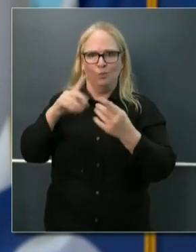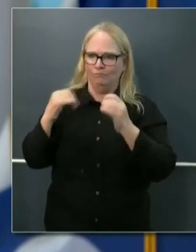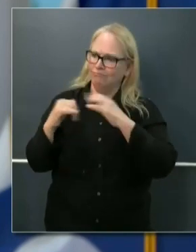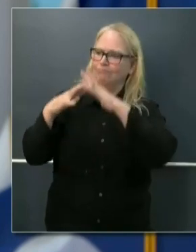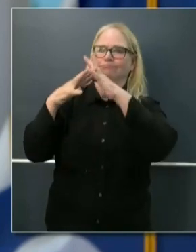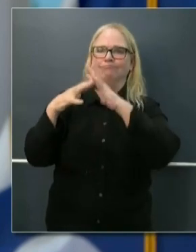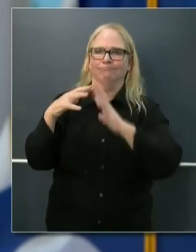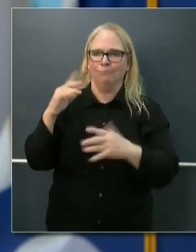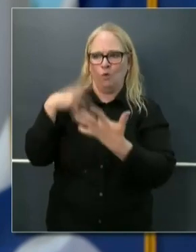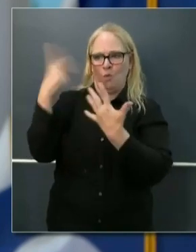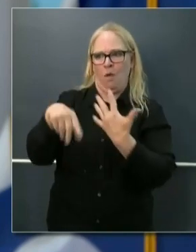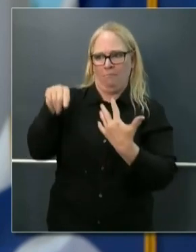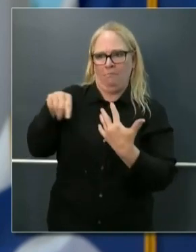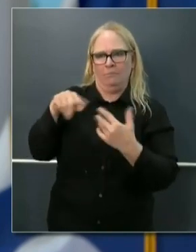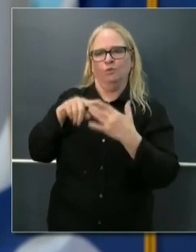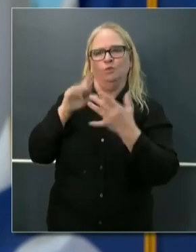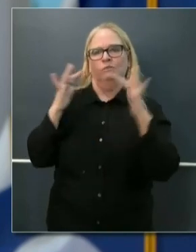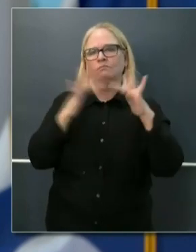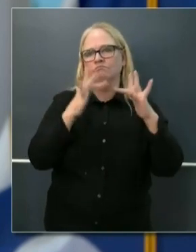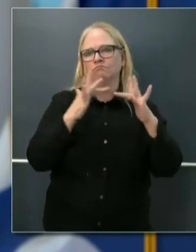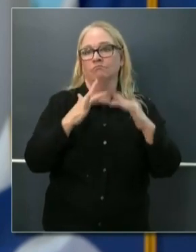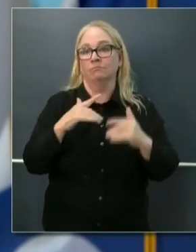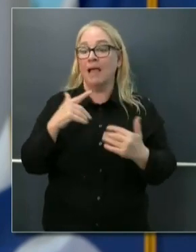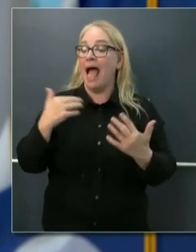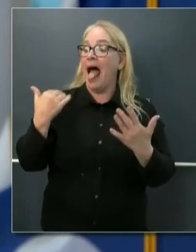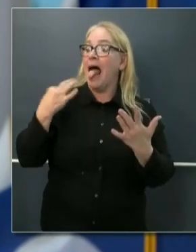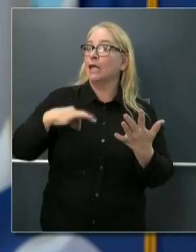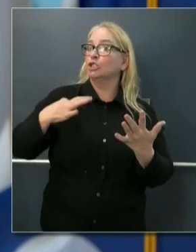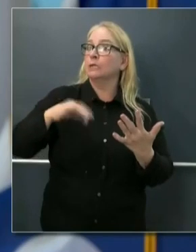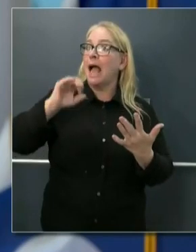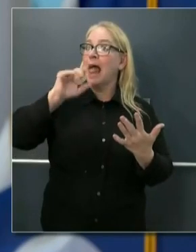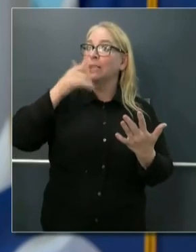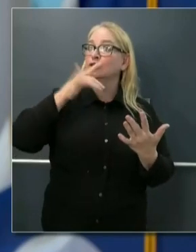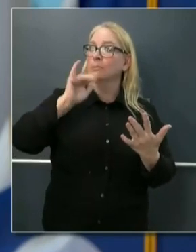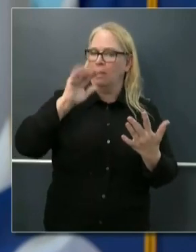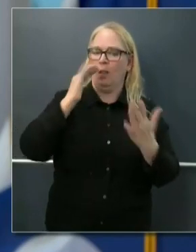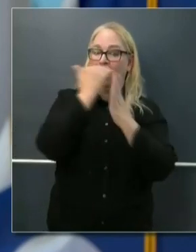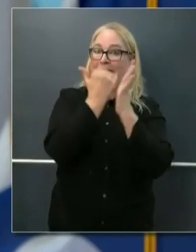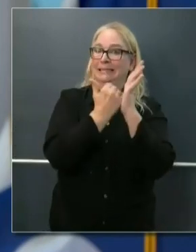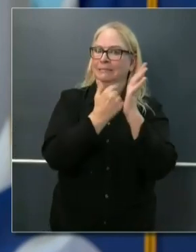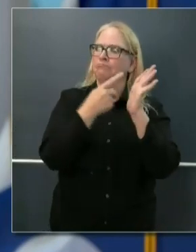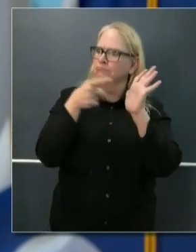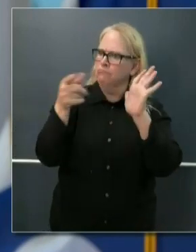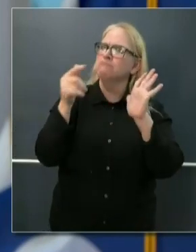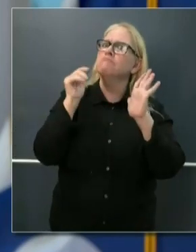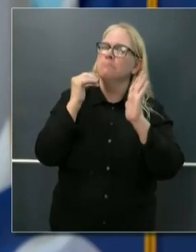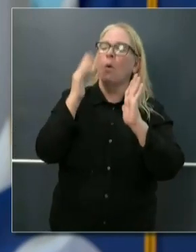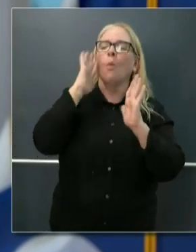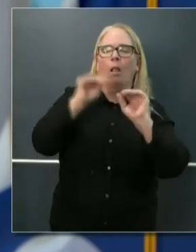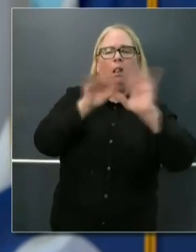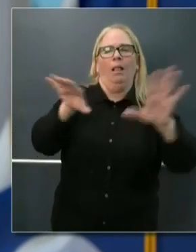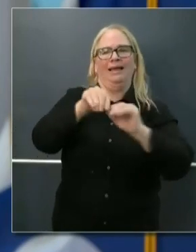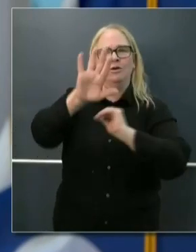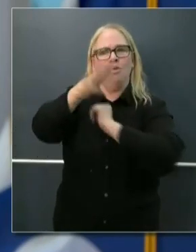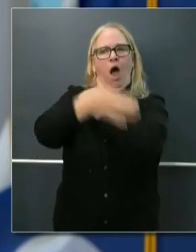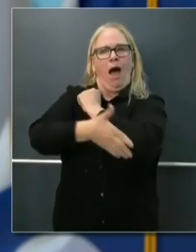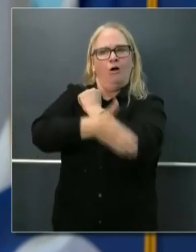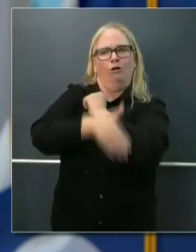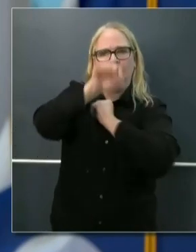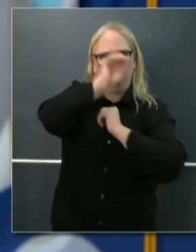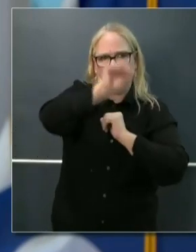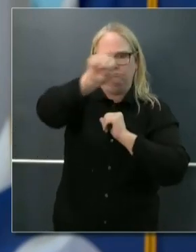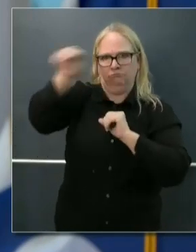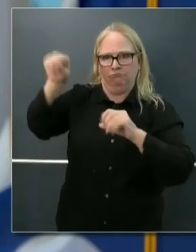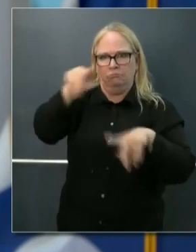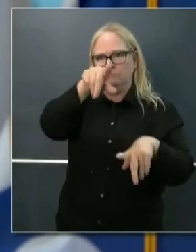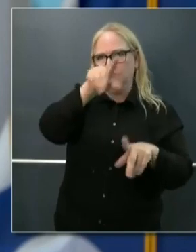the eligibility requirements will be put out at local and county level up and down the state. These are for people otherwise ineligible